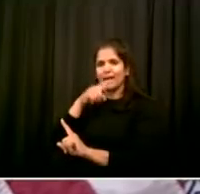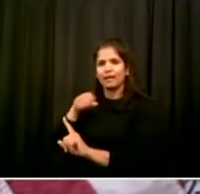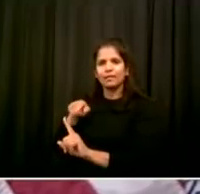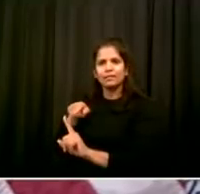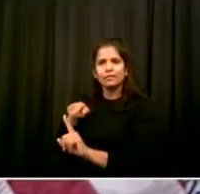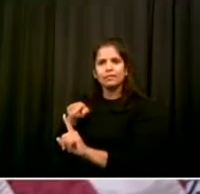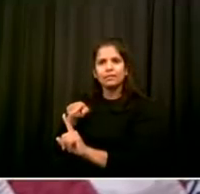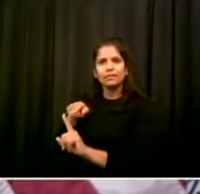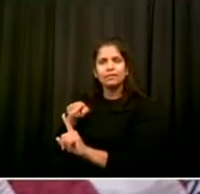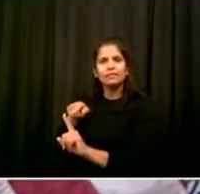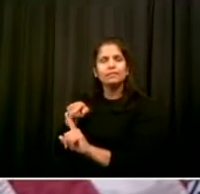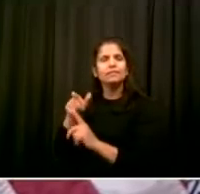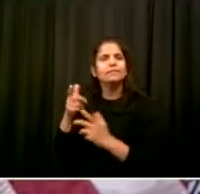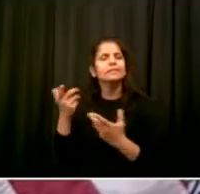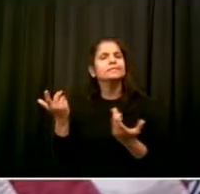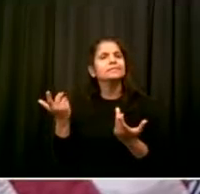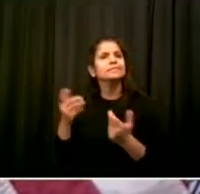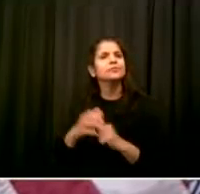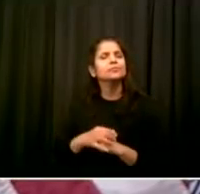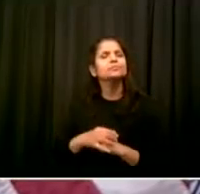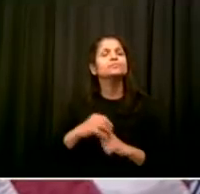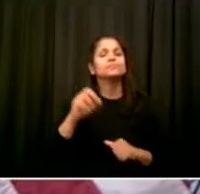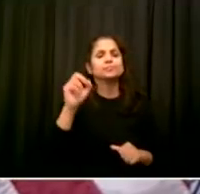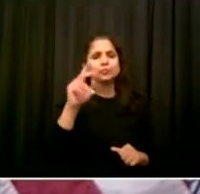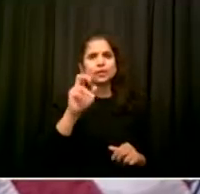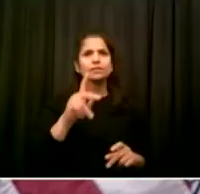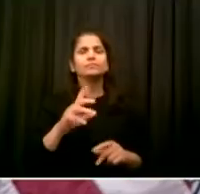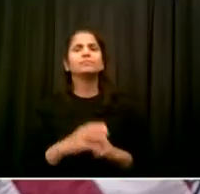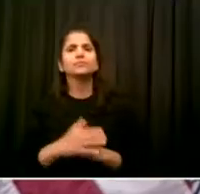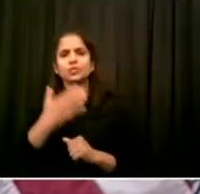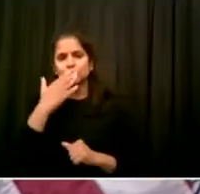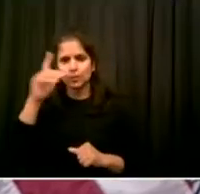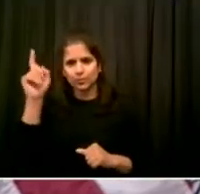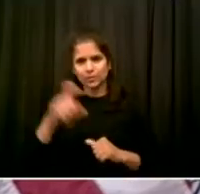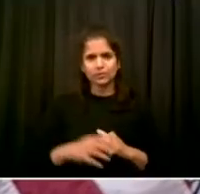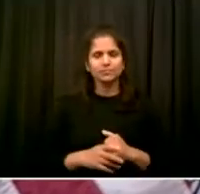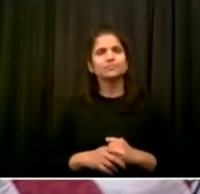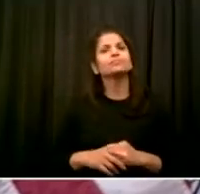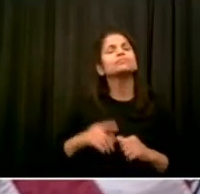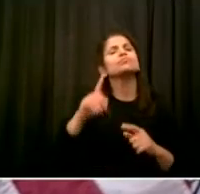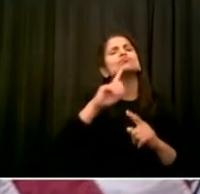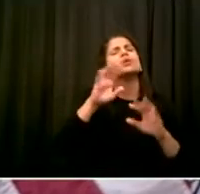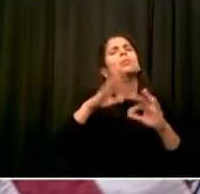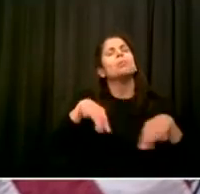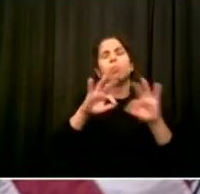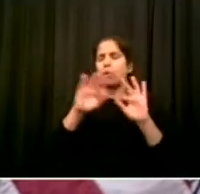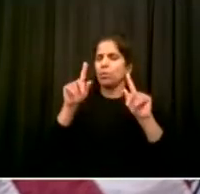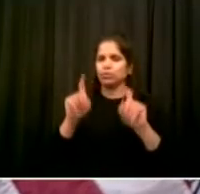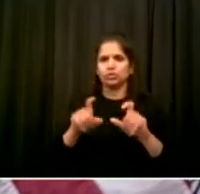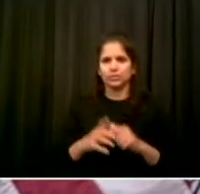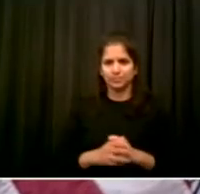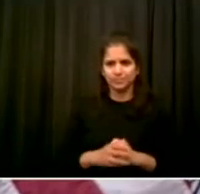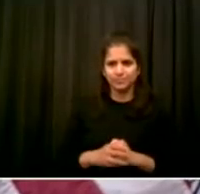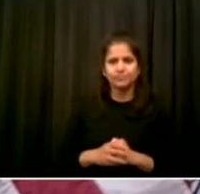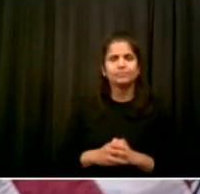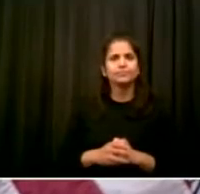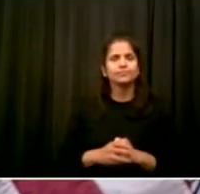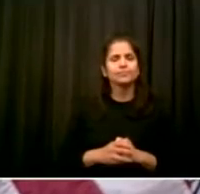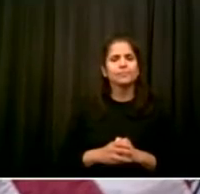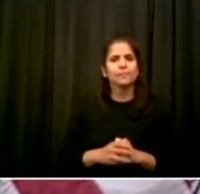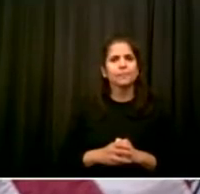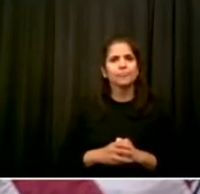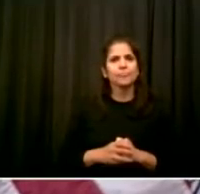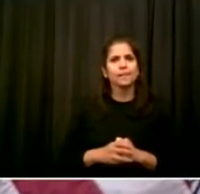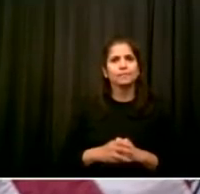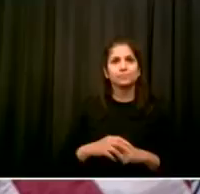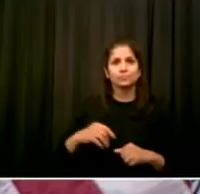something very, very important here. We have said throughout this process, whether it's antibody that should,